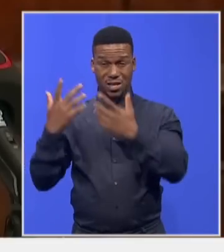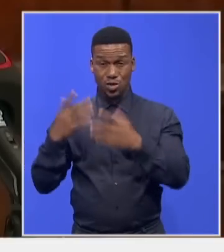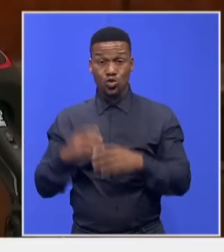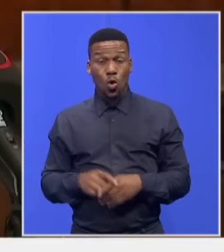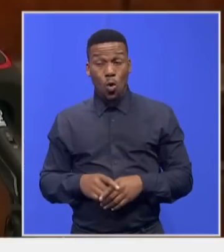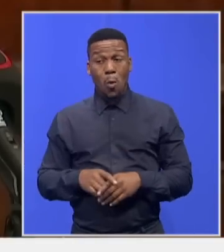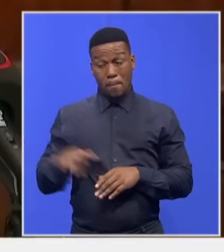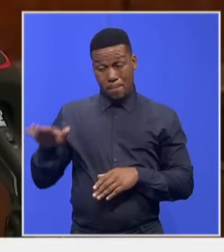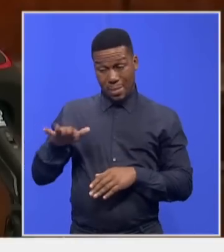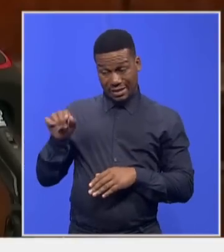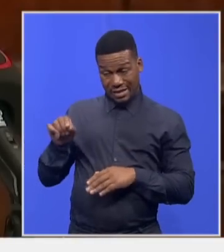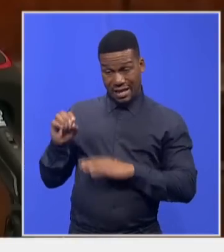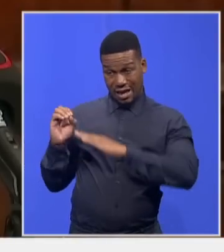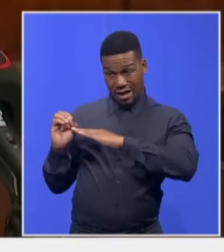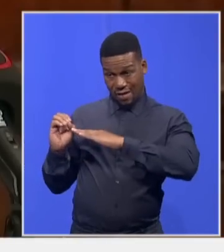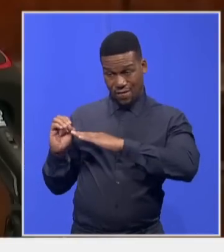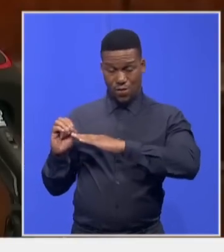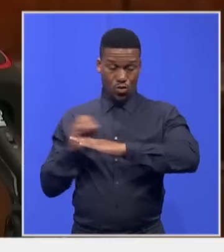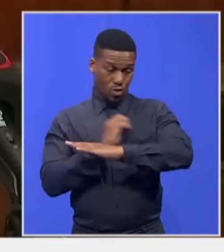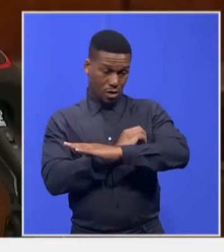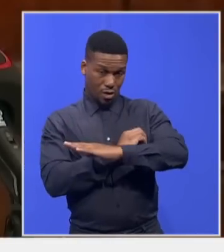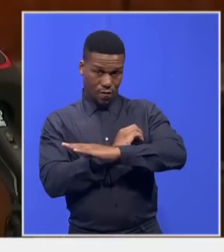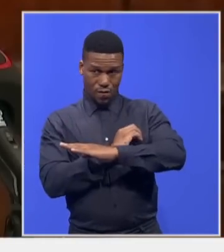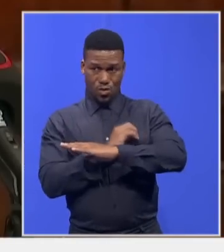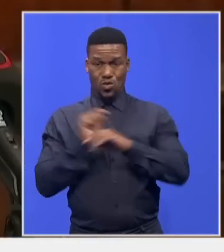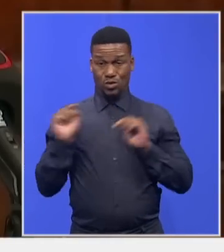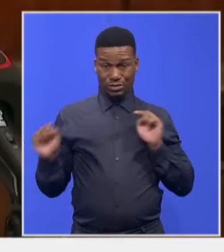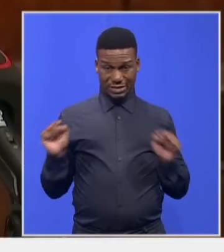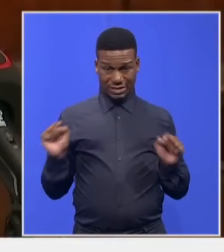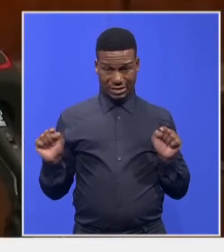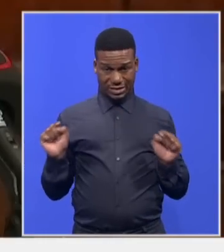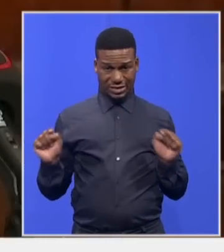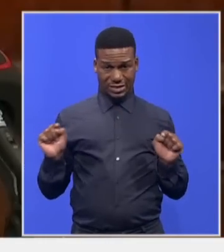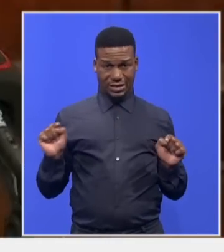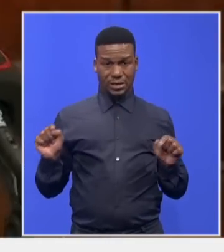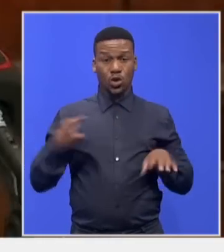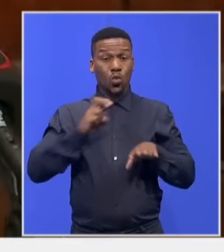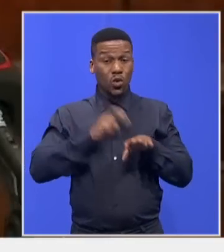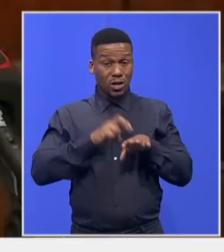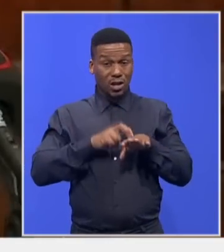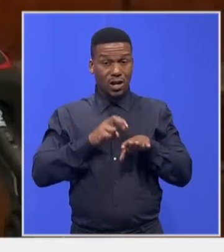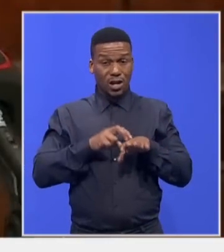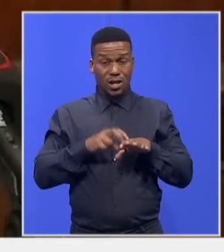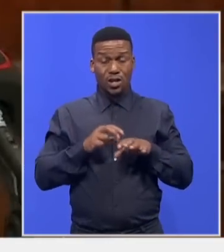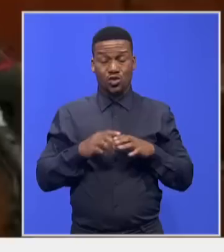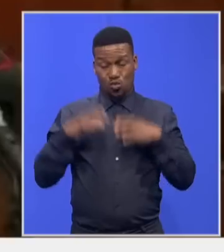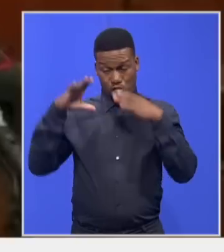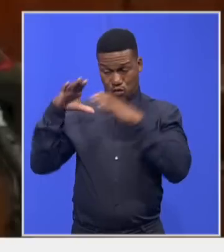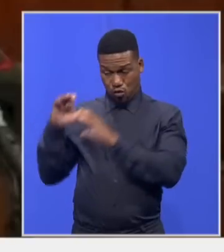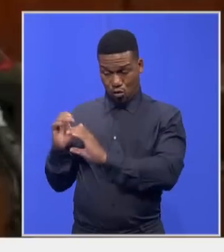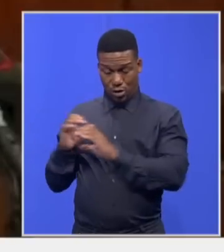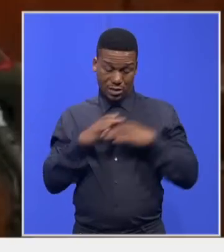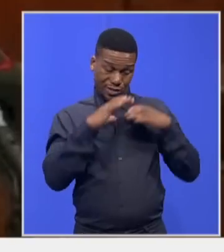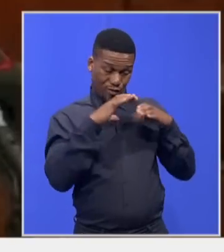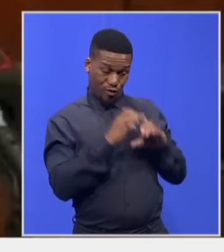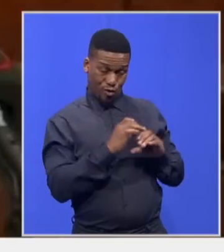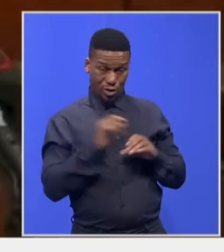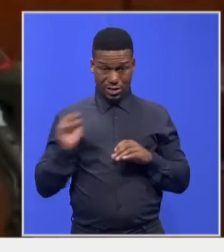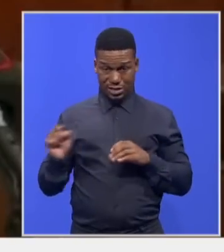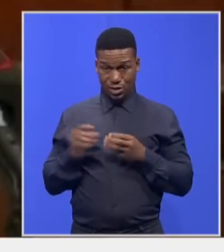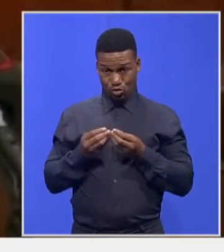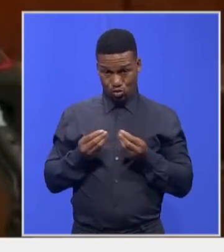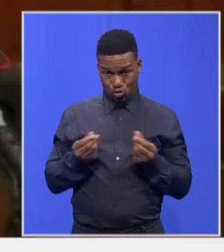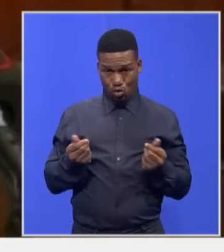morning and the do that when the demand is not, the generation is not sufficient. Eskom